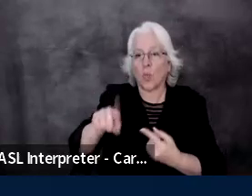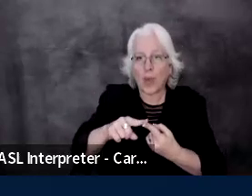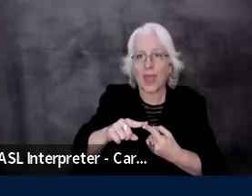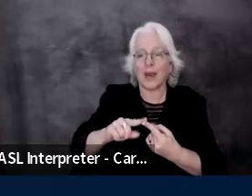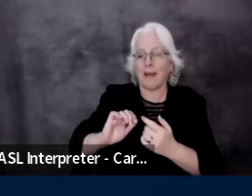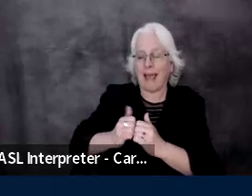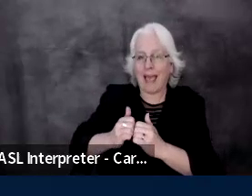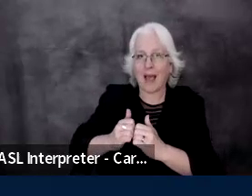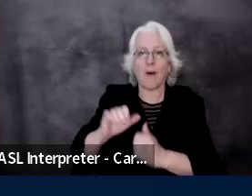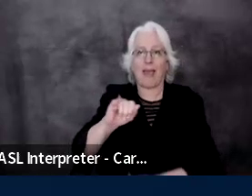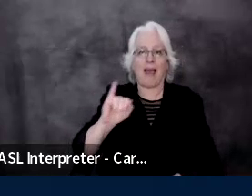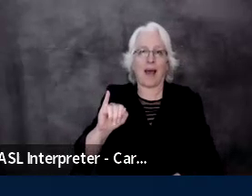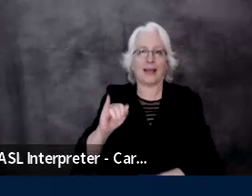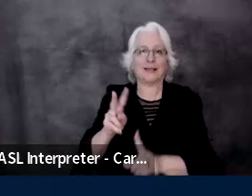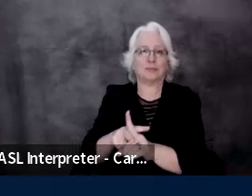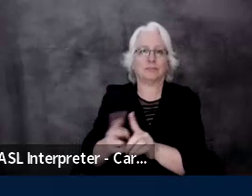to emphasize